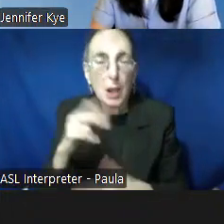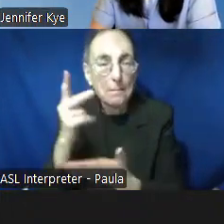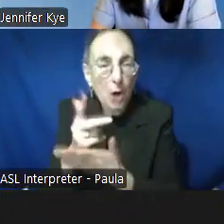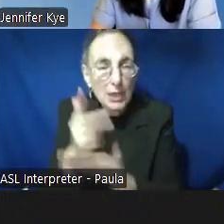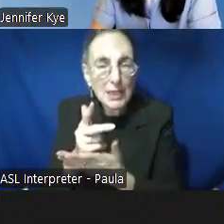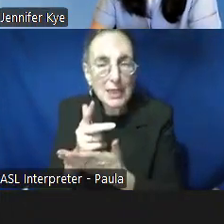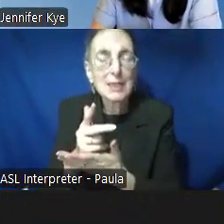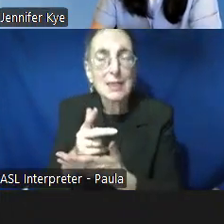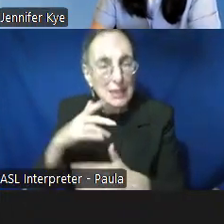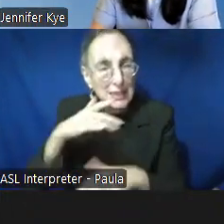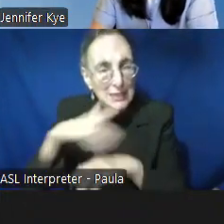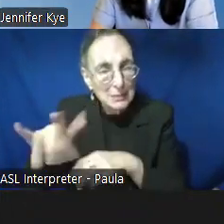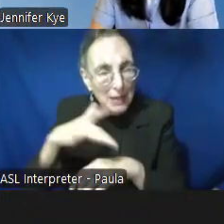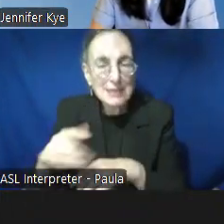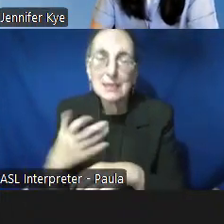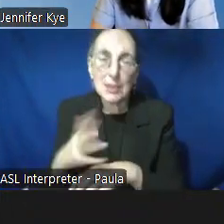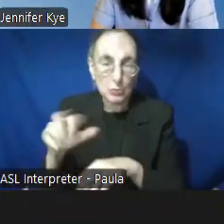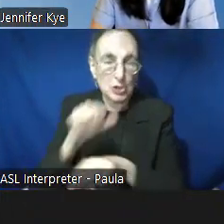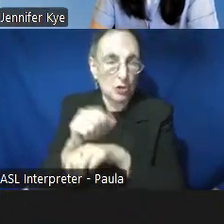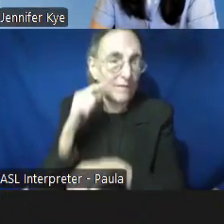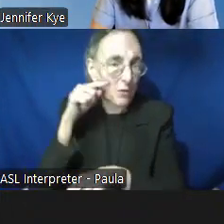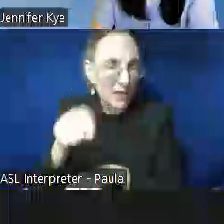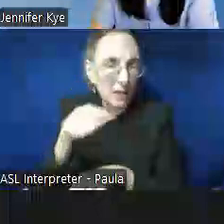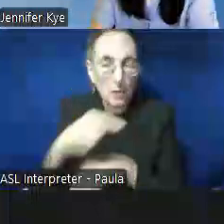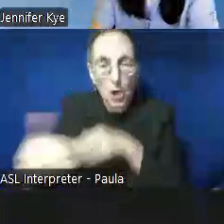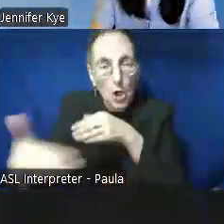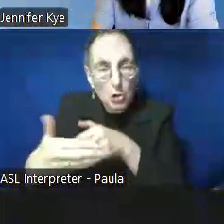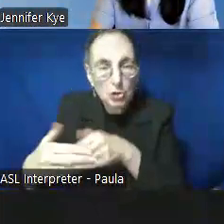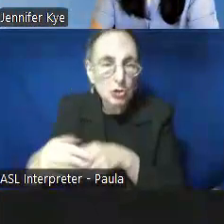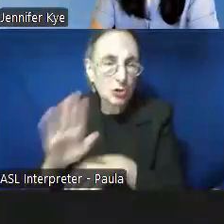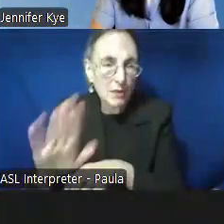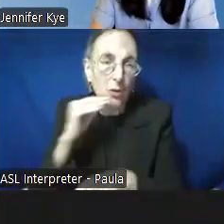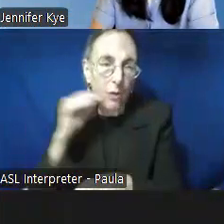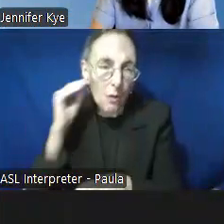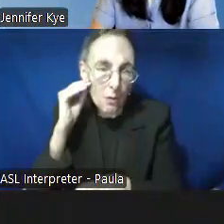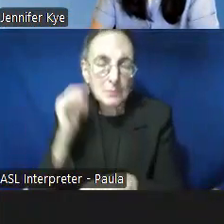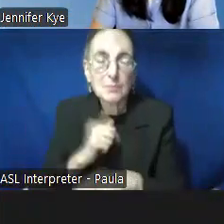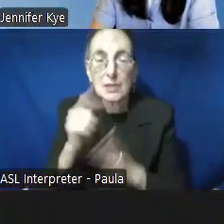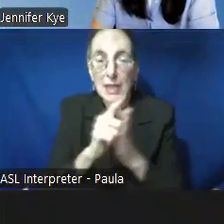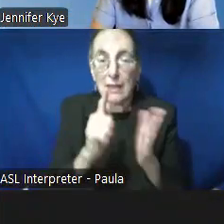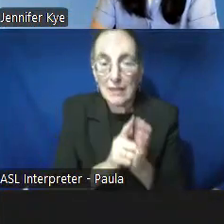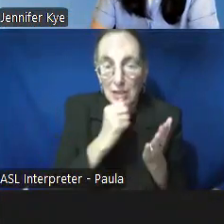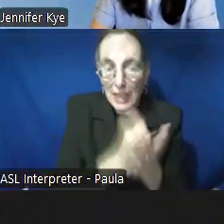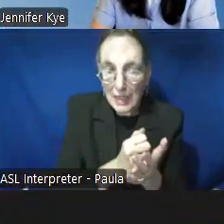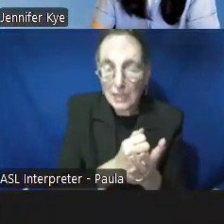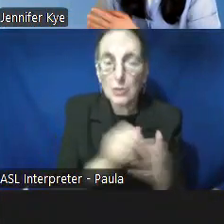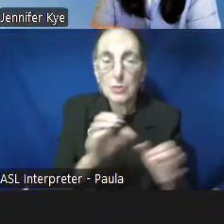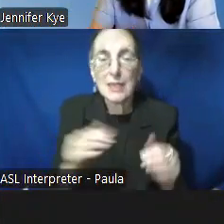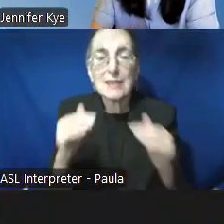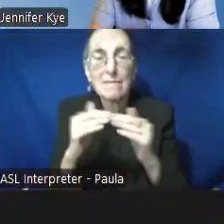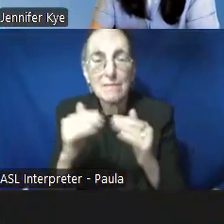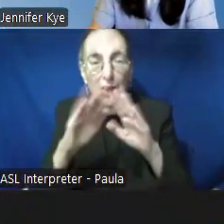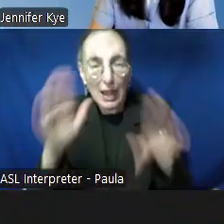for them and closer to their unit. And so legal aid programs that do fair housing work, they may be able to help